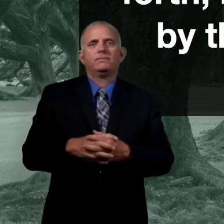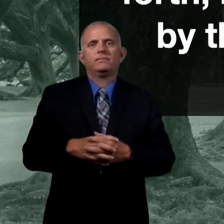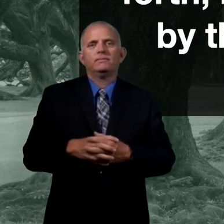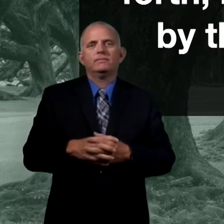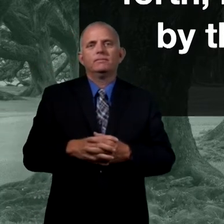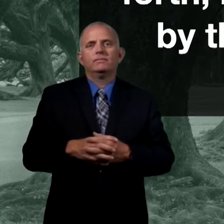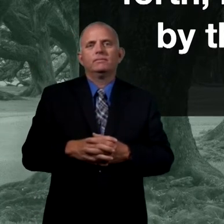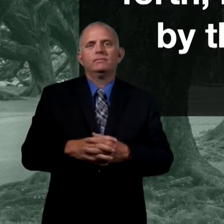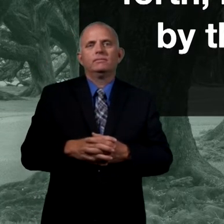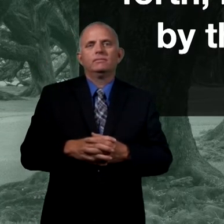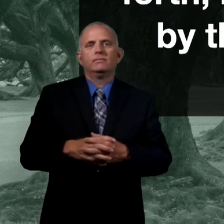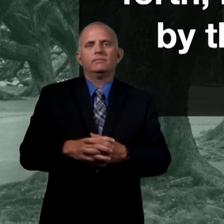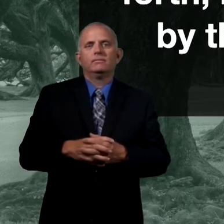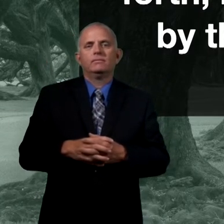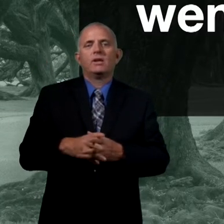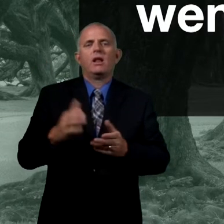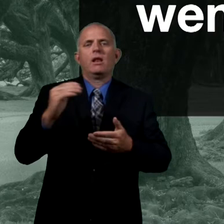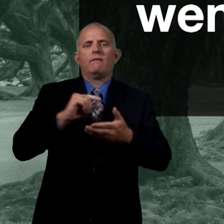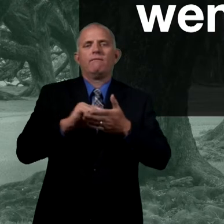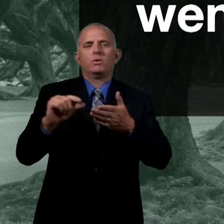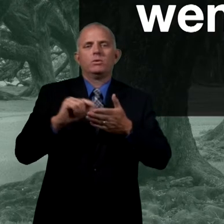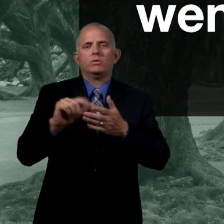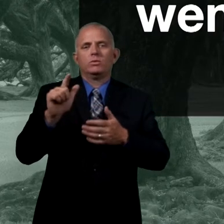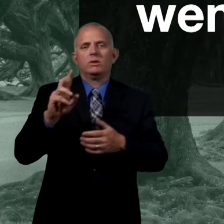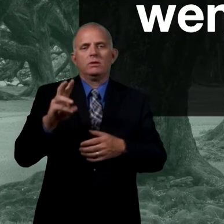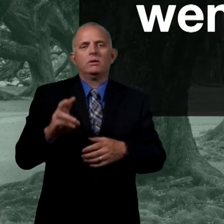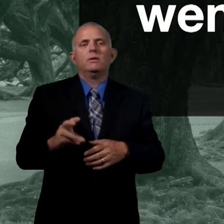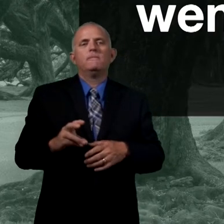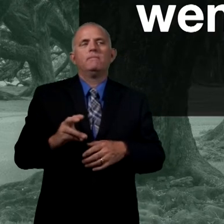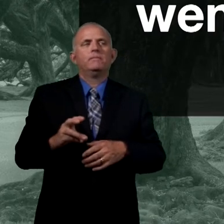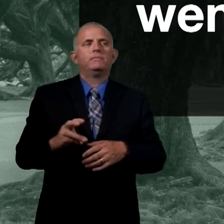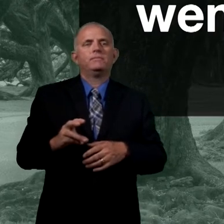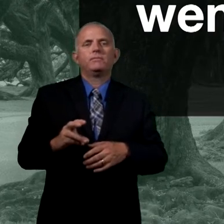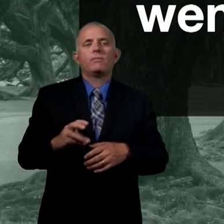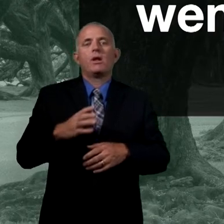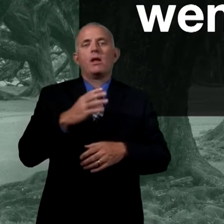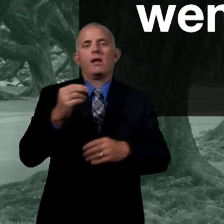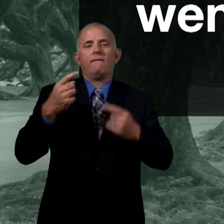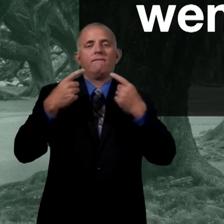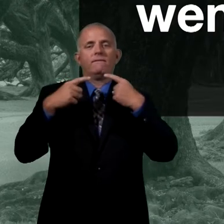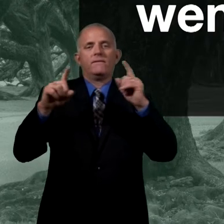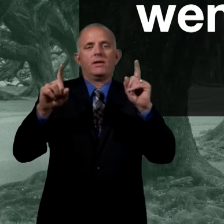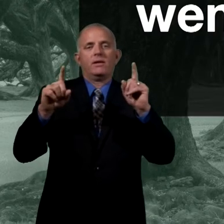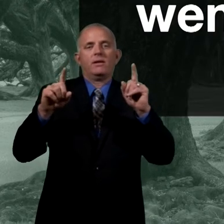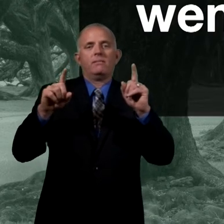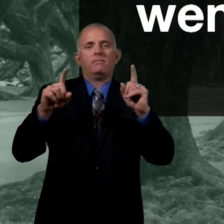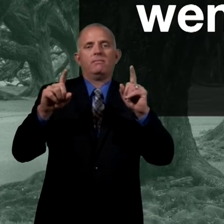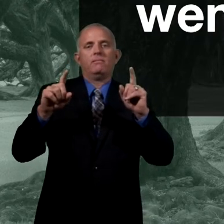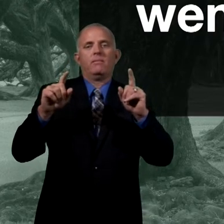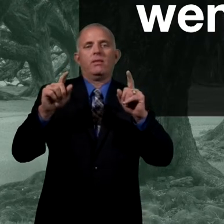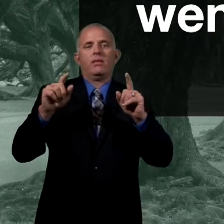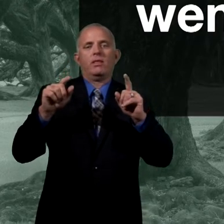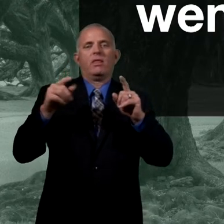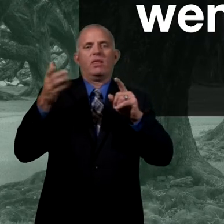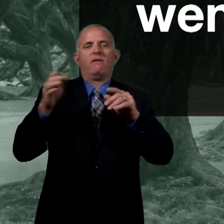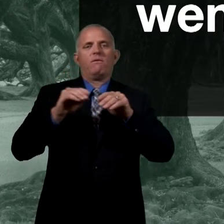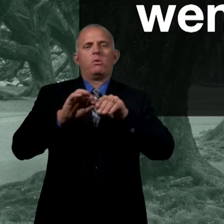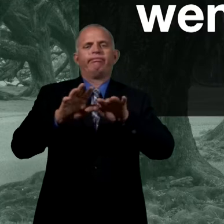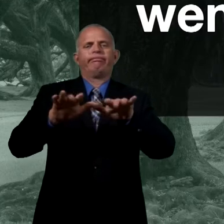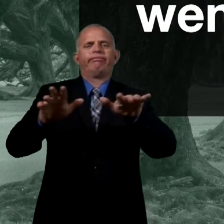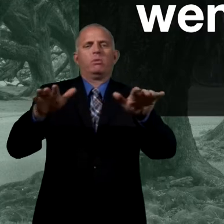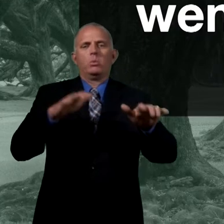If you look at the next verse, it says Matthew 9:26, "The fame hereof went abroad into all the